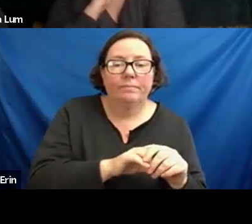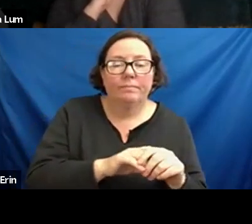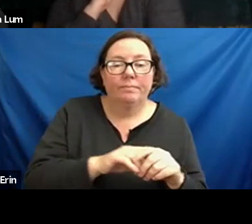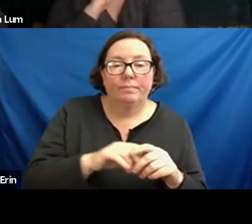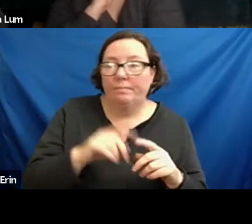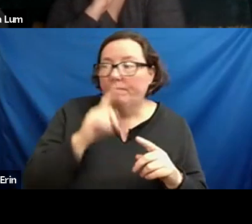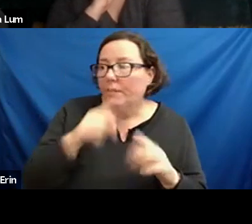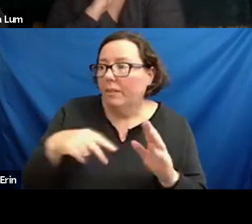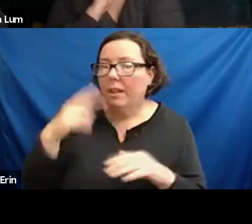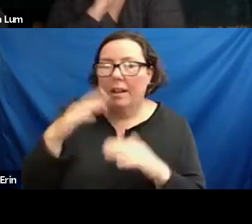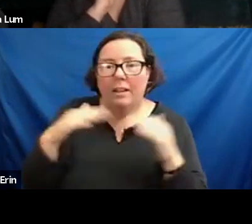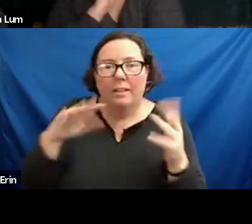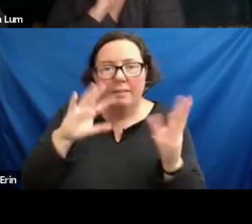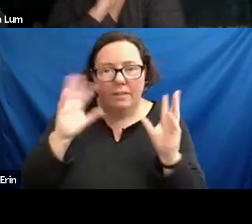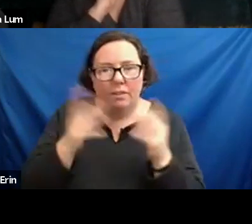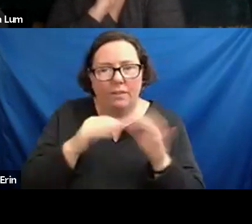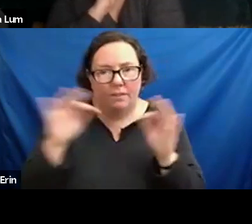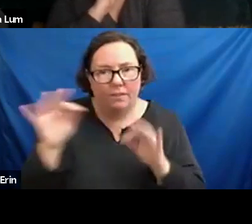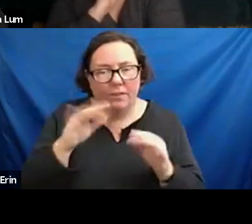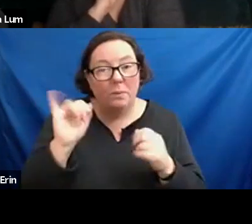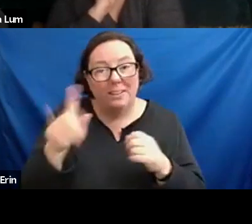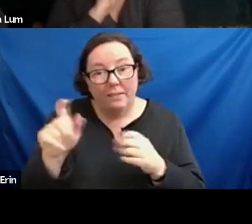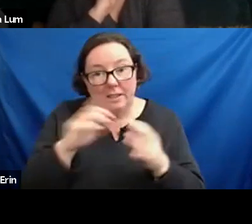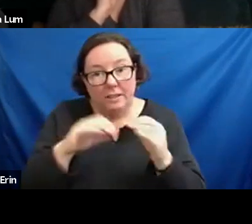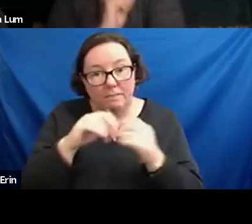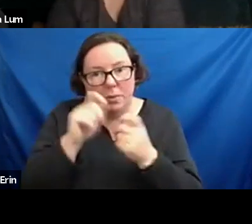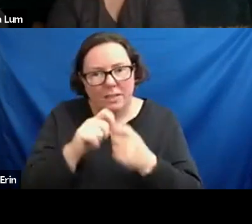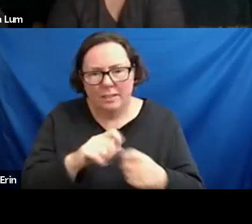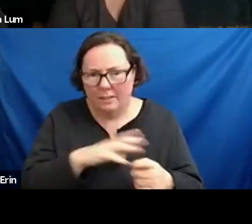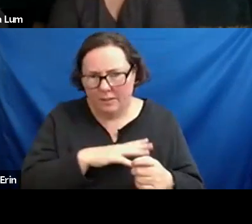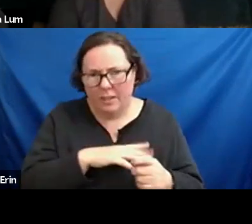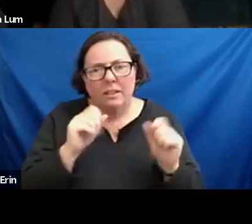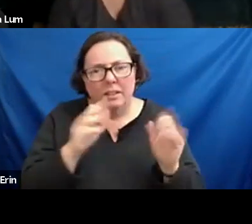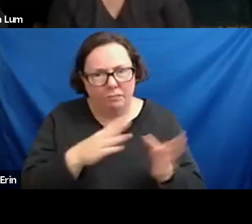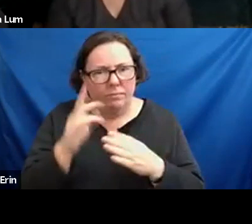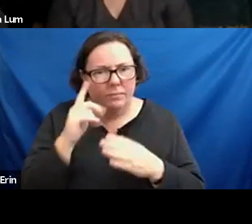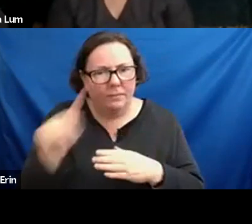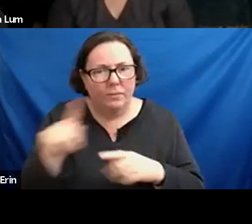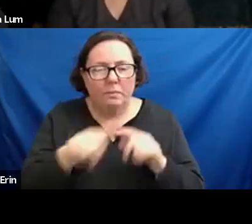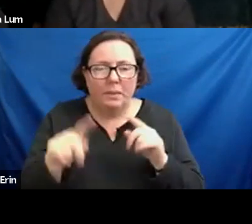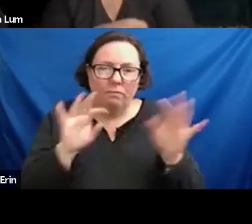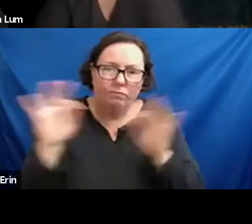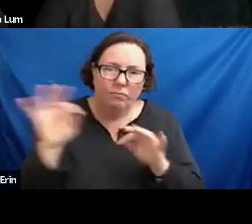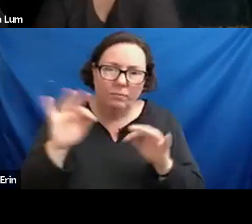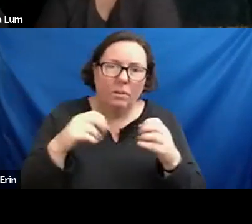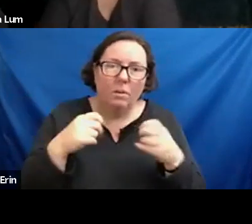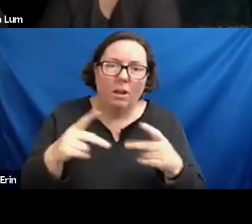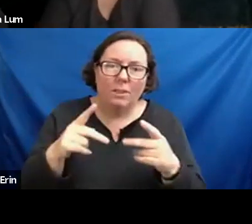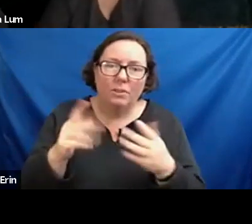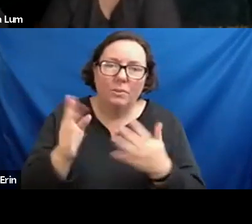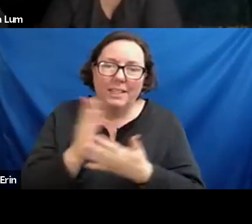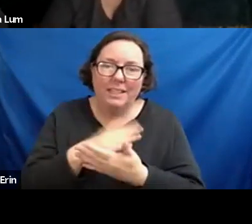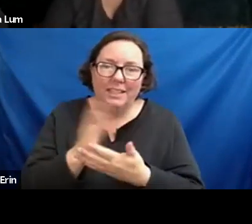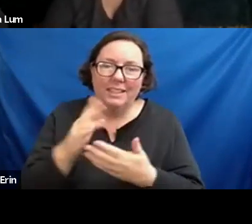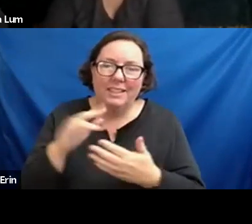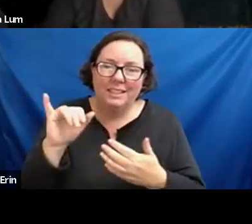really high level overview, and if we need more detail, we can prepare something. So essentially the